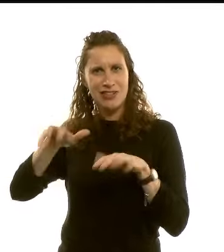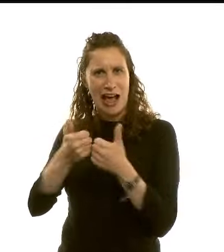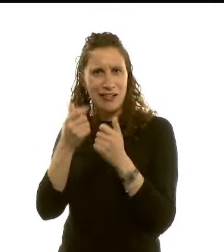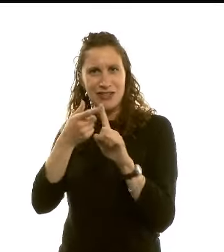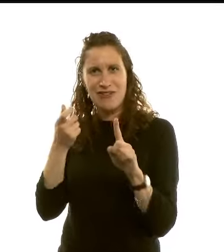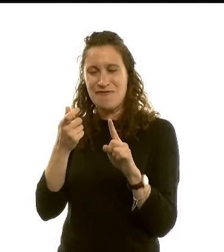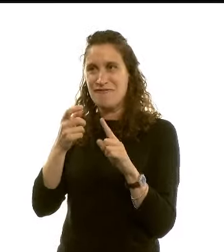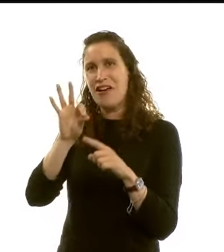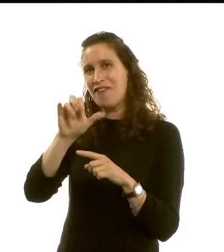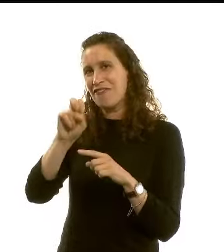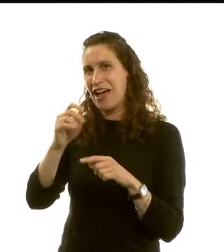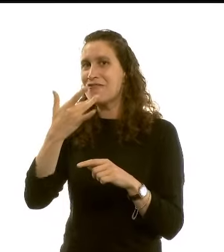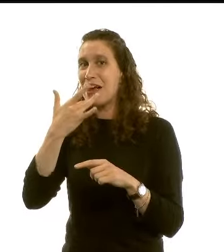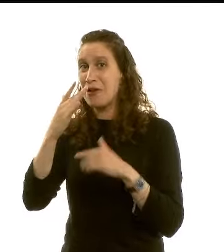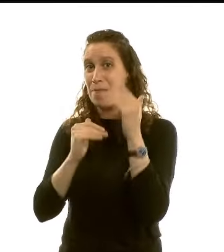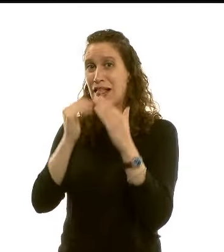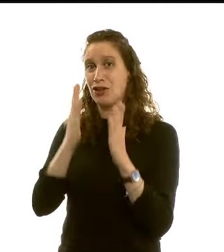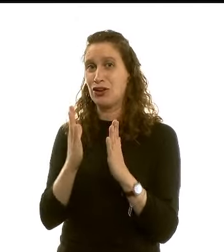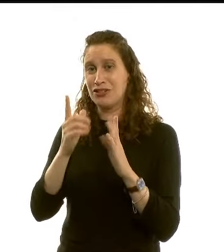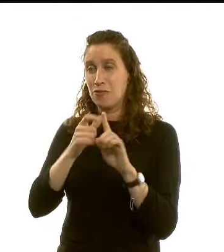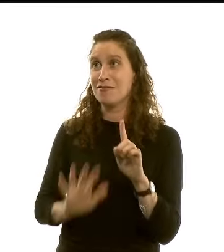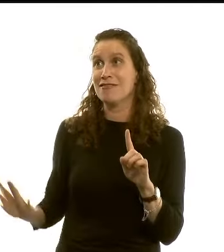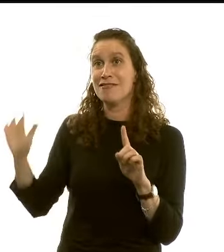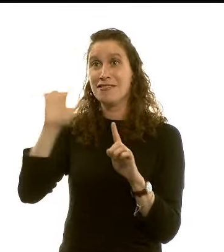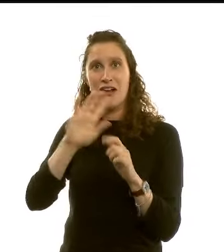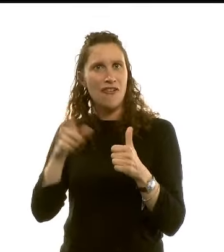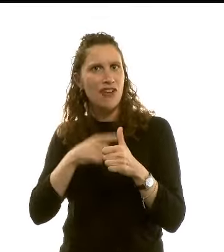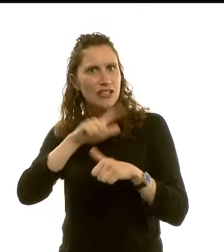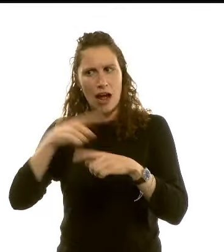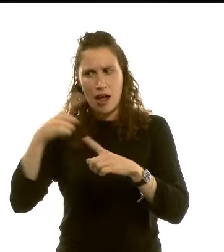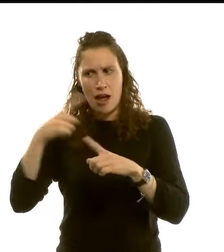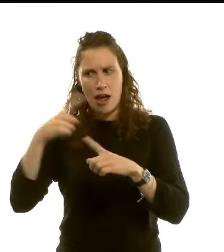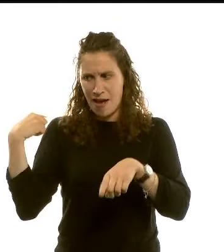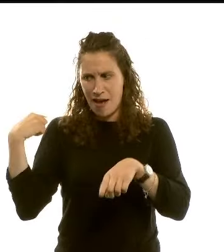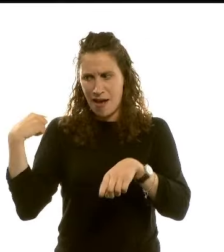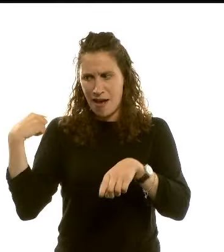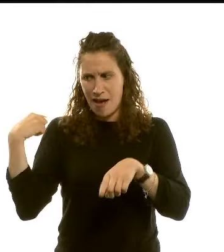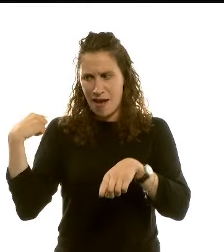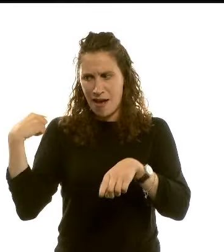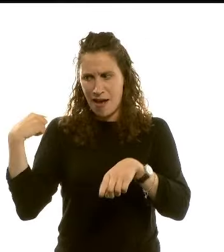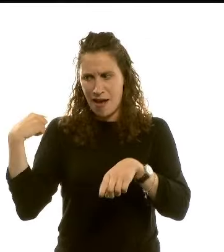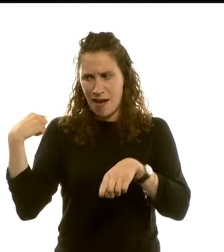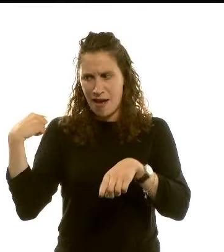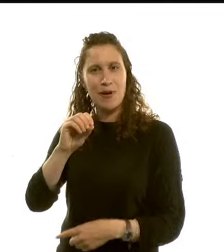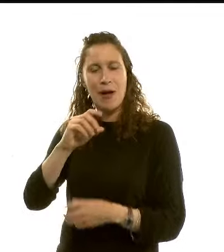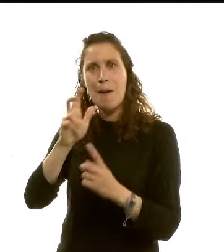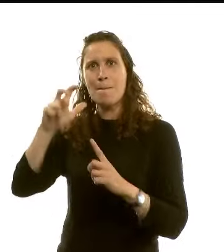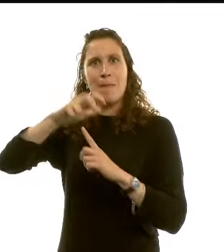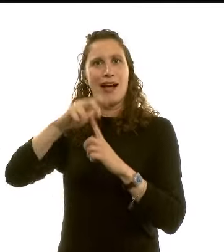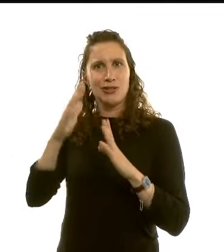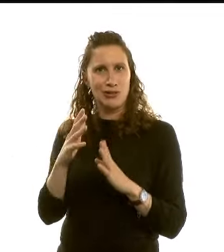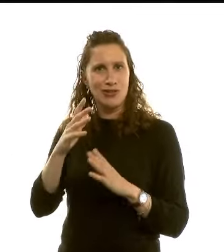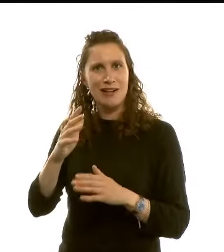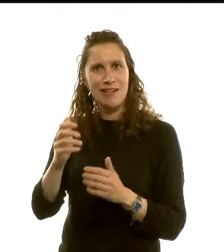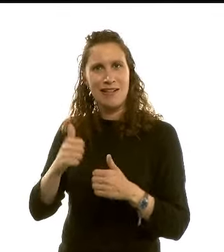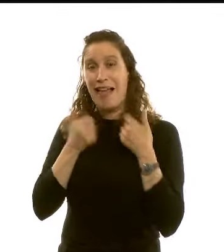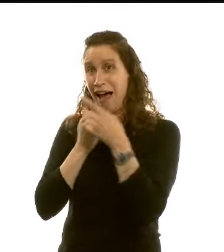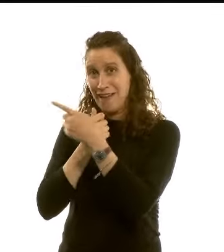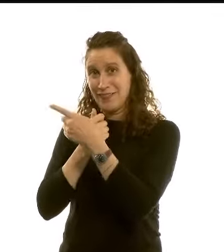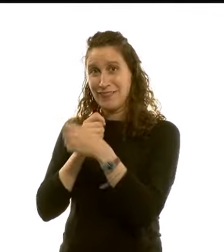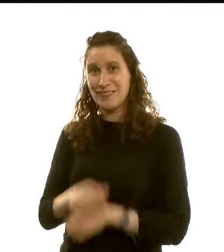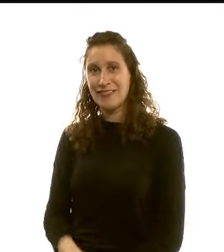over the planet. That is correct, Joel. For the first time ever, it's LEGO Masters Live. Kicking things off in the Brick